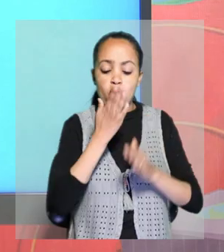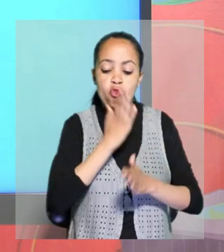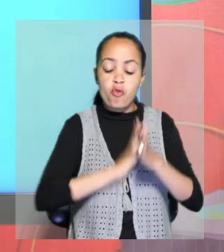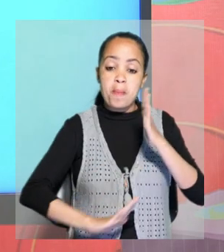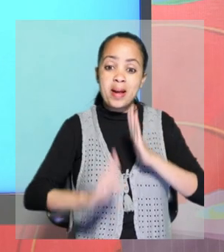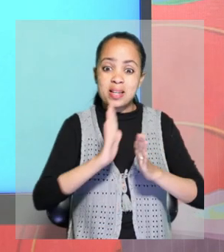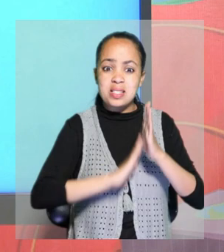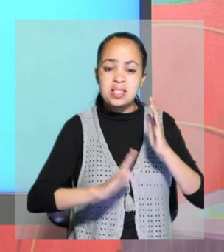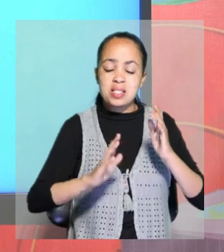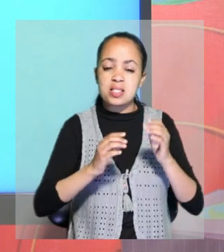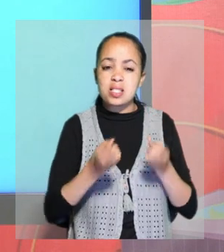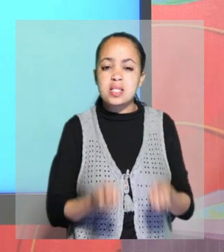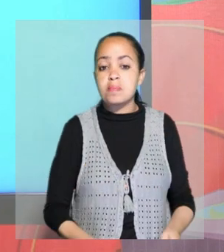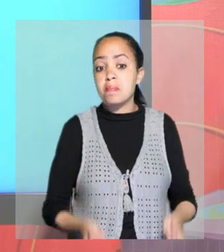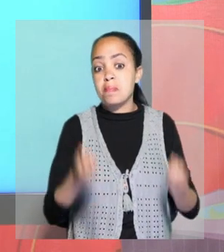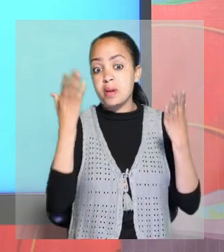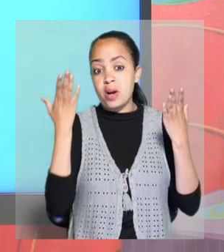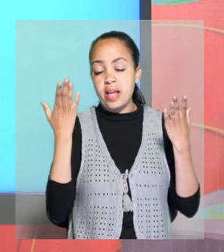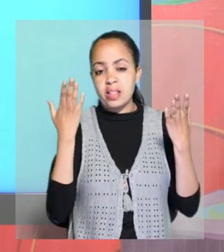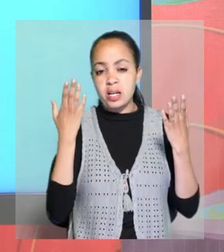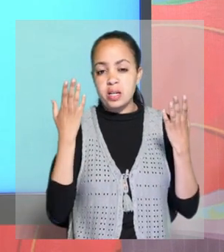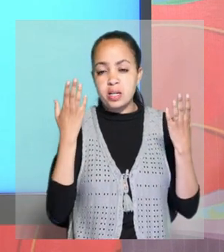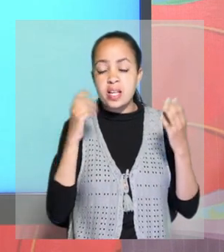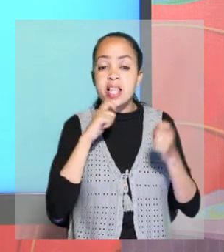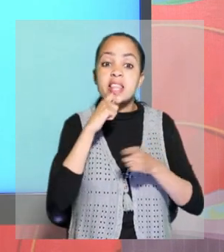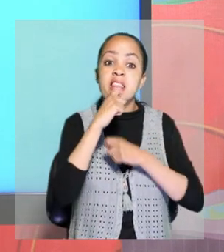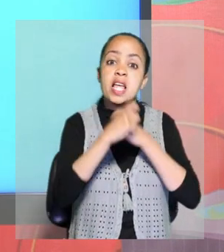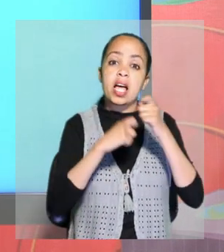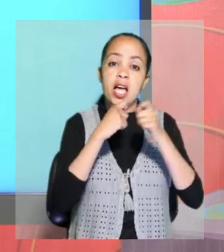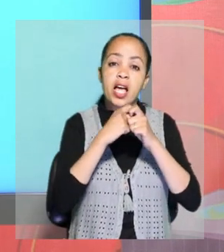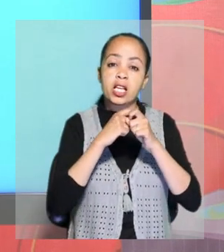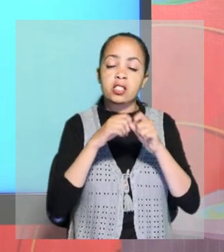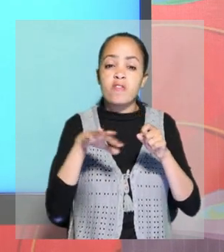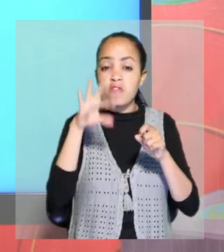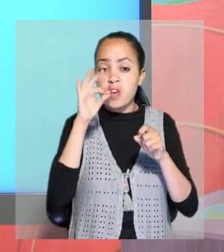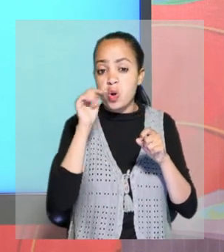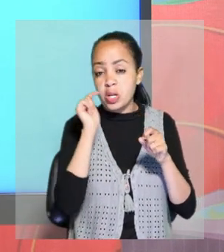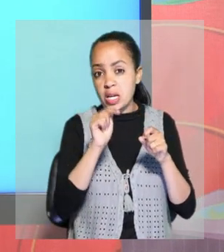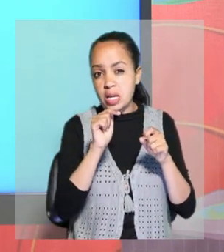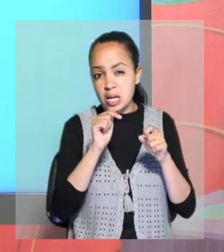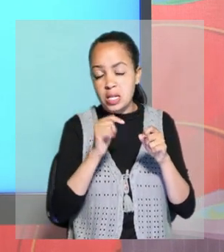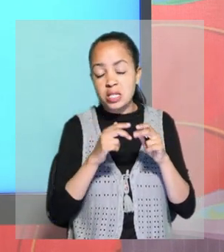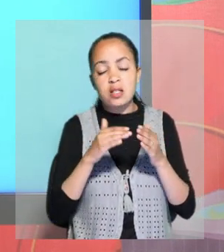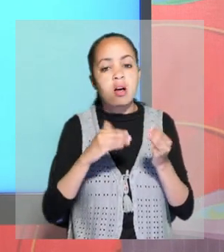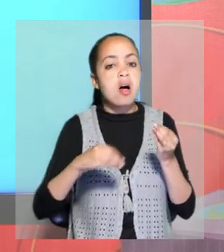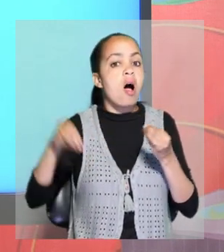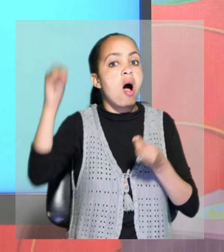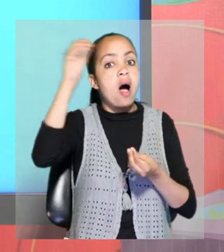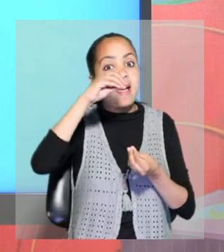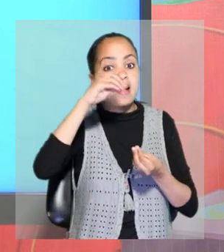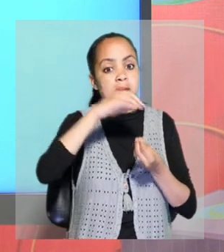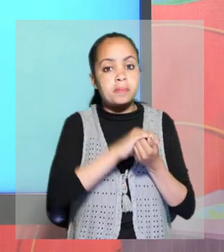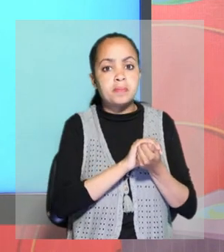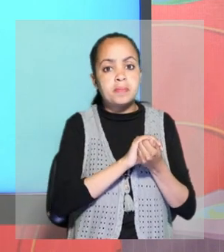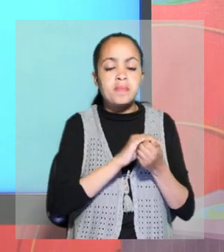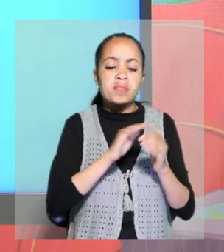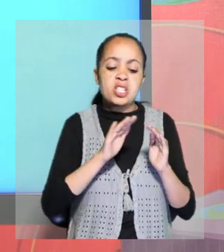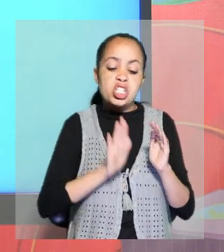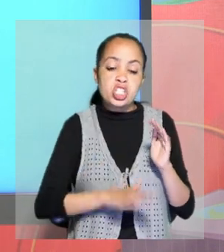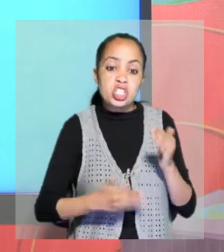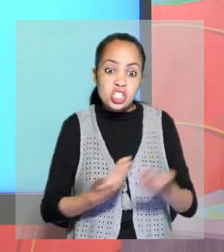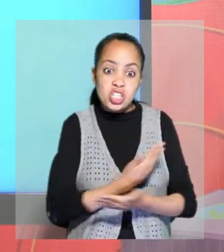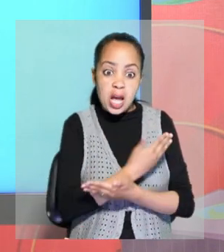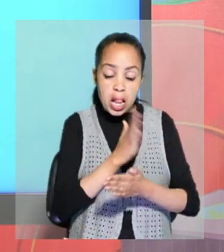is greater here. Here, the age group that's found around here is much higher.